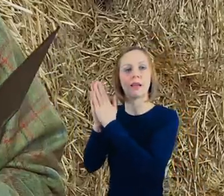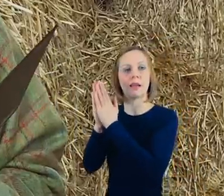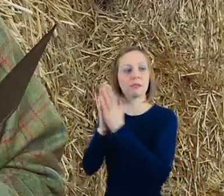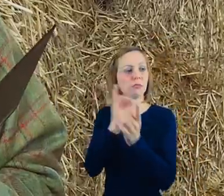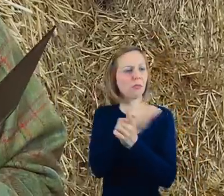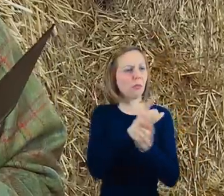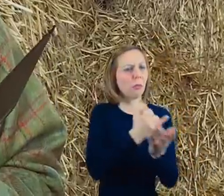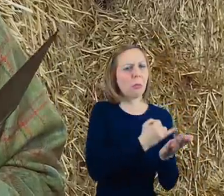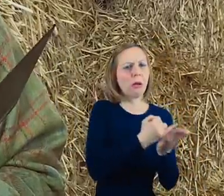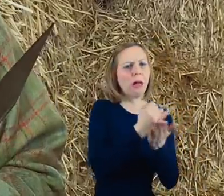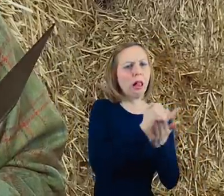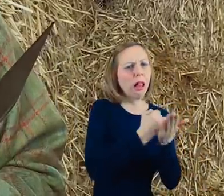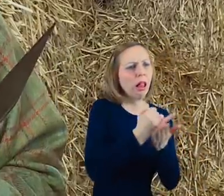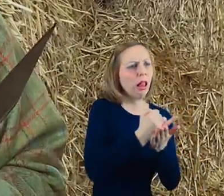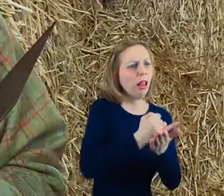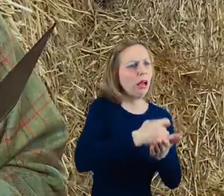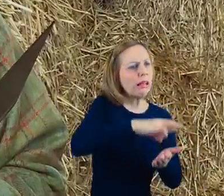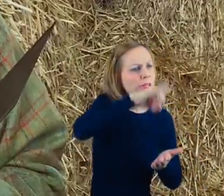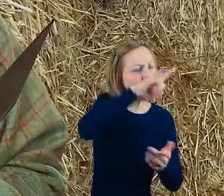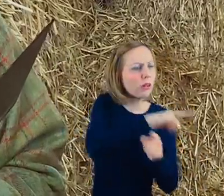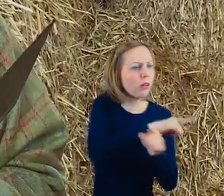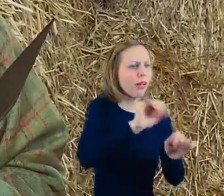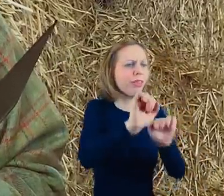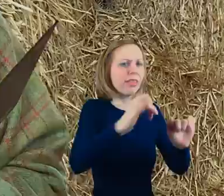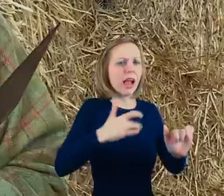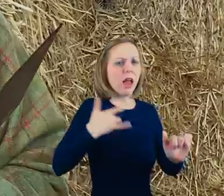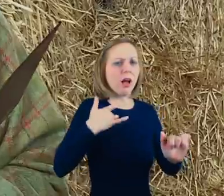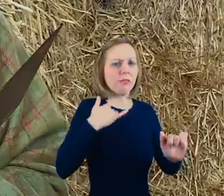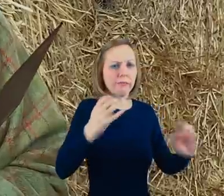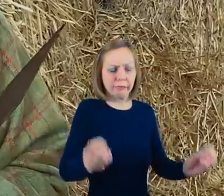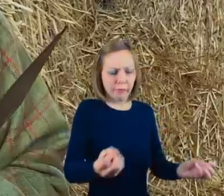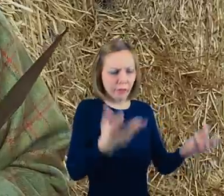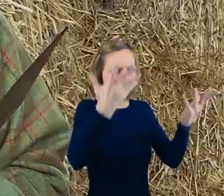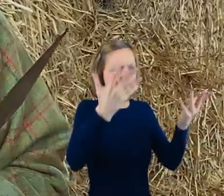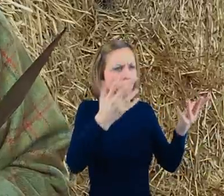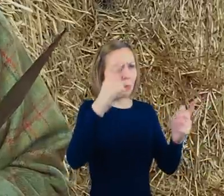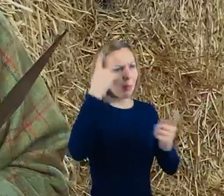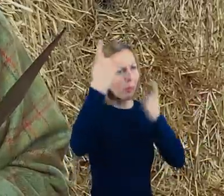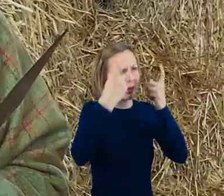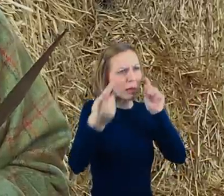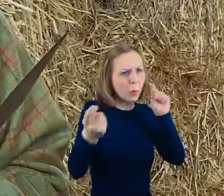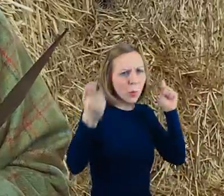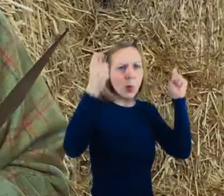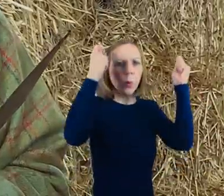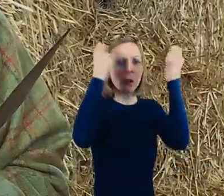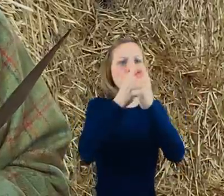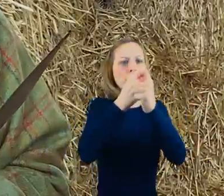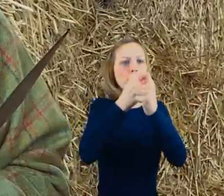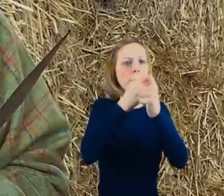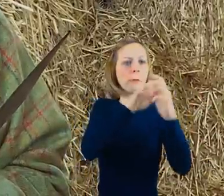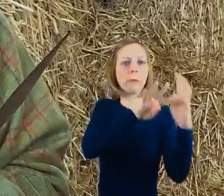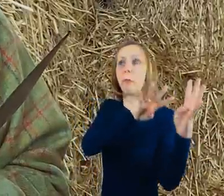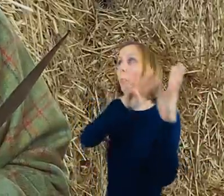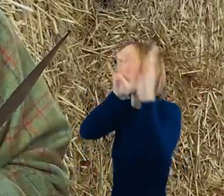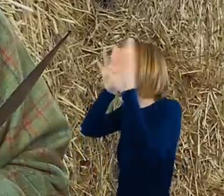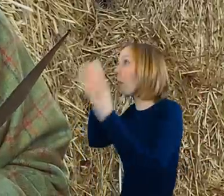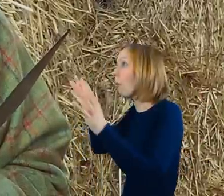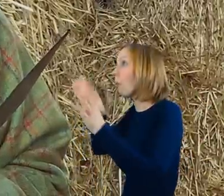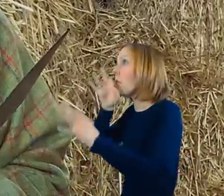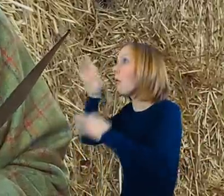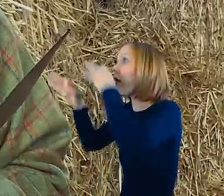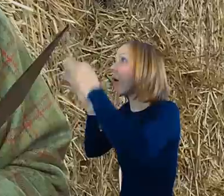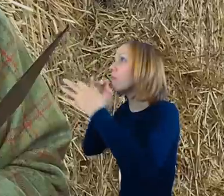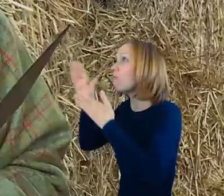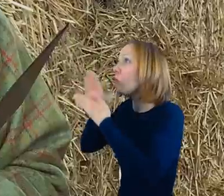forsake their way, and the unrighteous their thoughts. Let them return to the Lord, that he may have mercy on them, and to